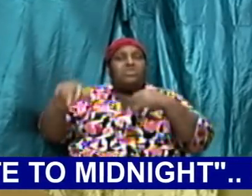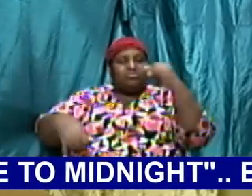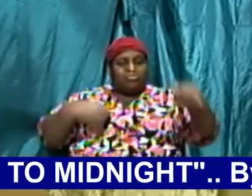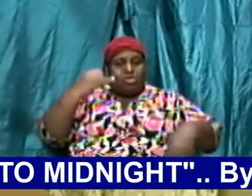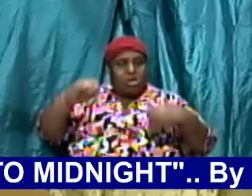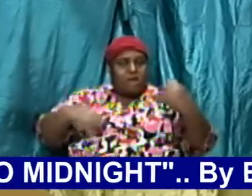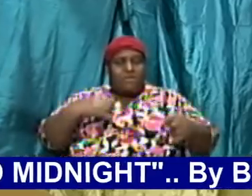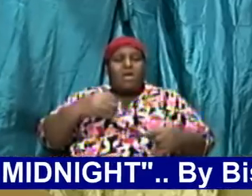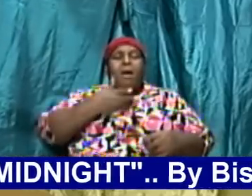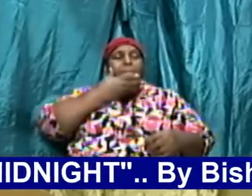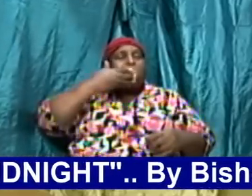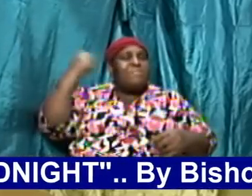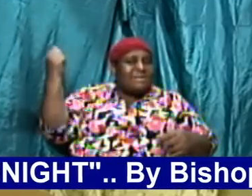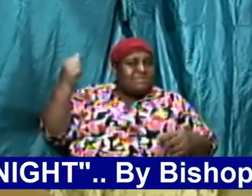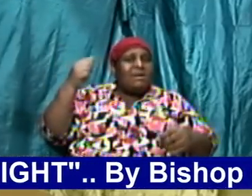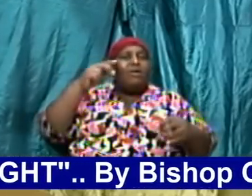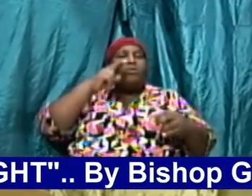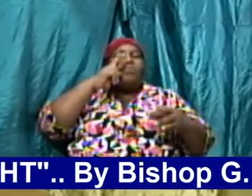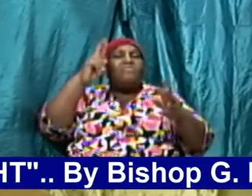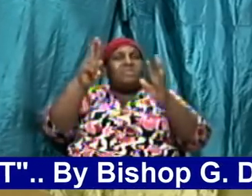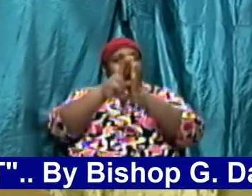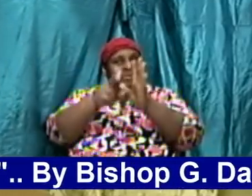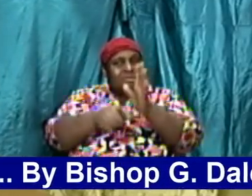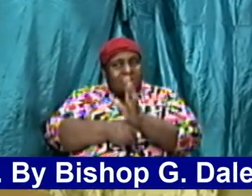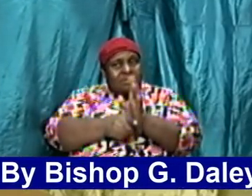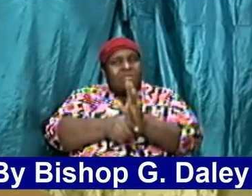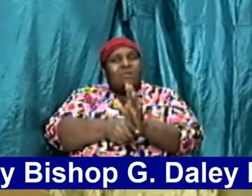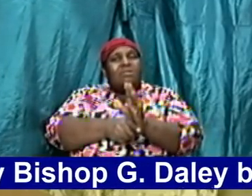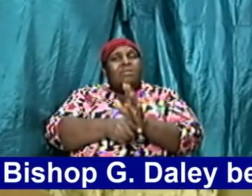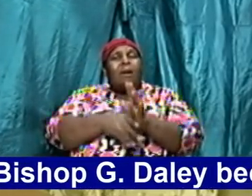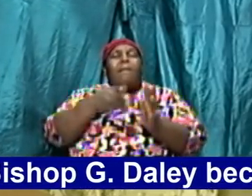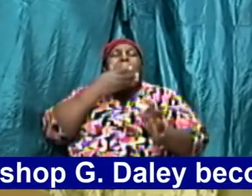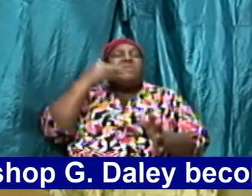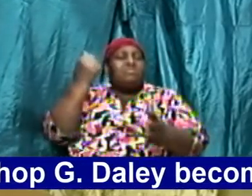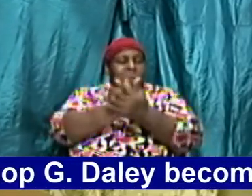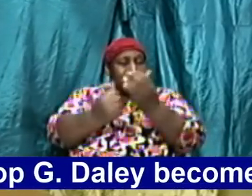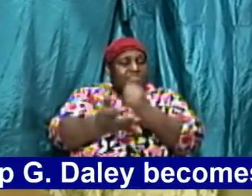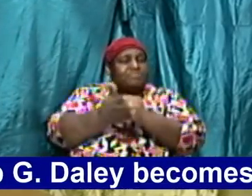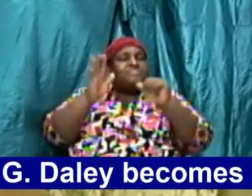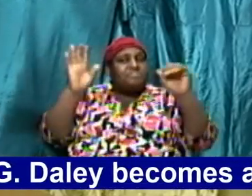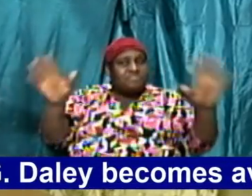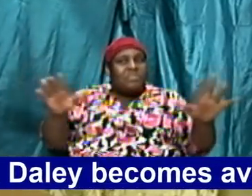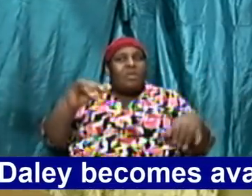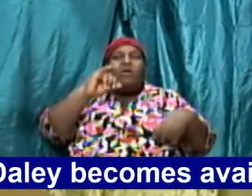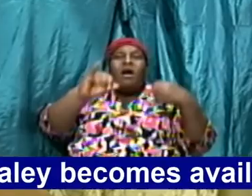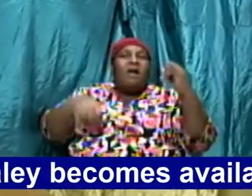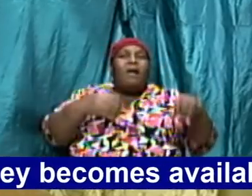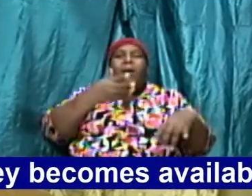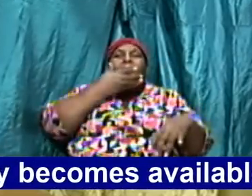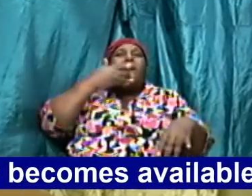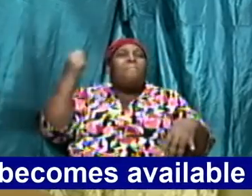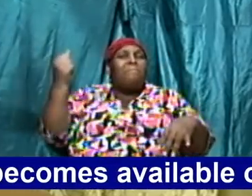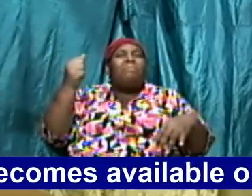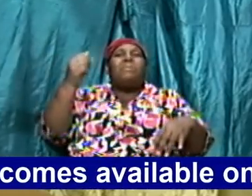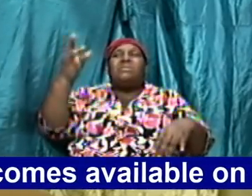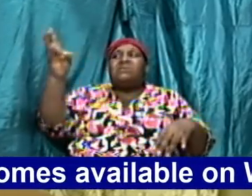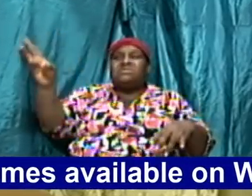be joyful that we have a better high priest. We can be joyful that we have a better sacrifice. We can be joyful that we have a better